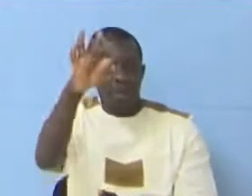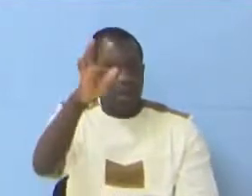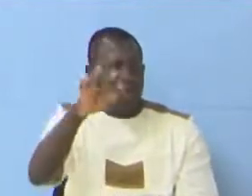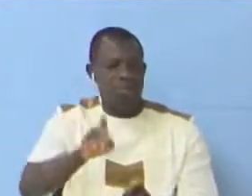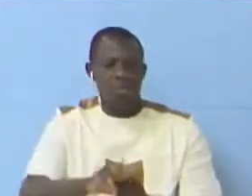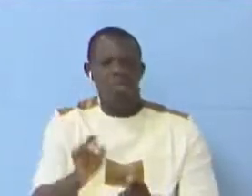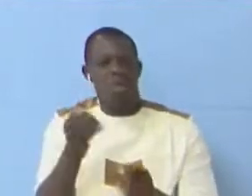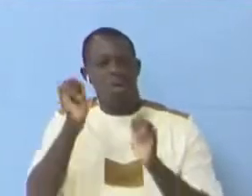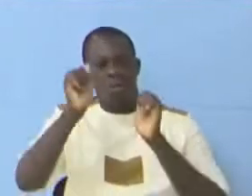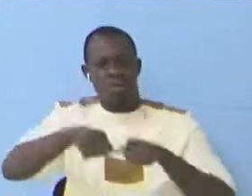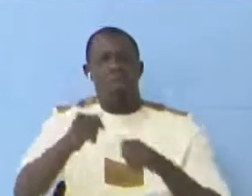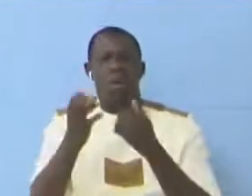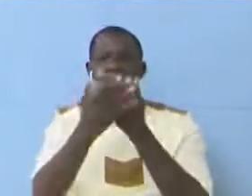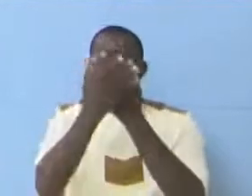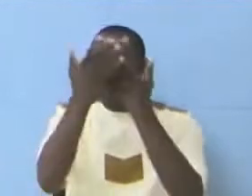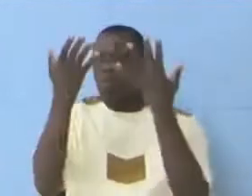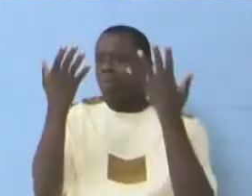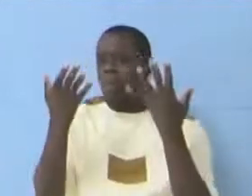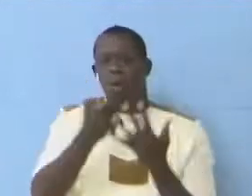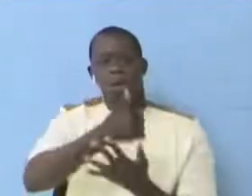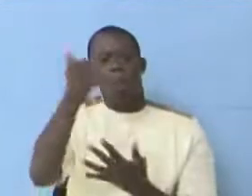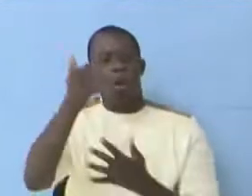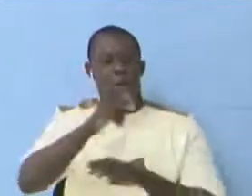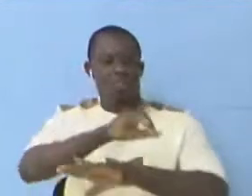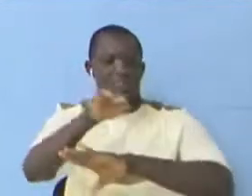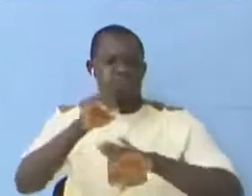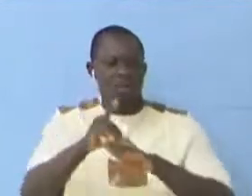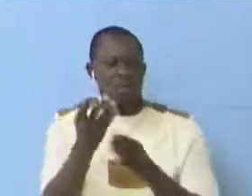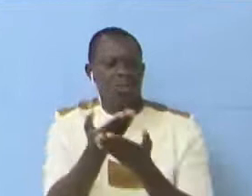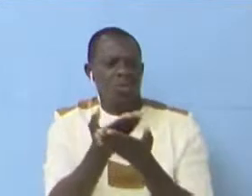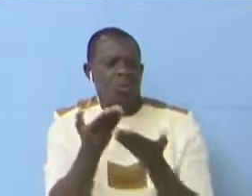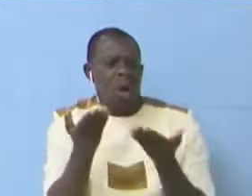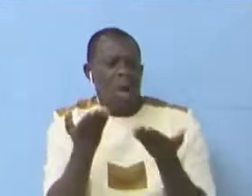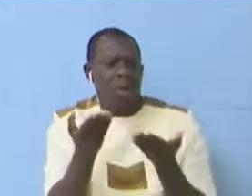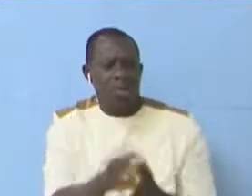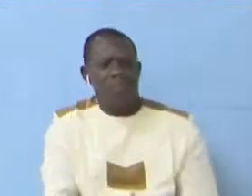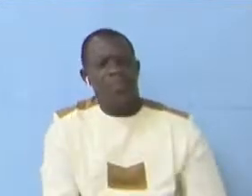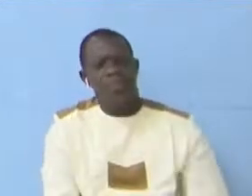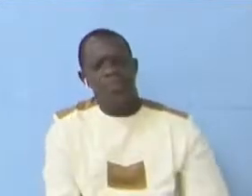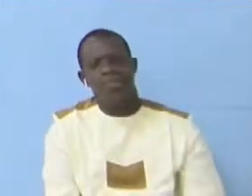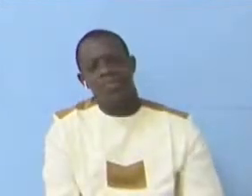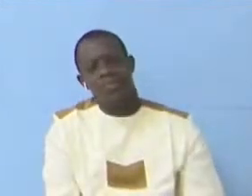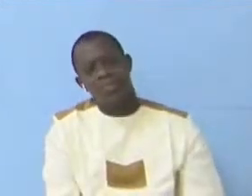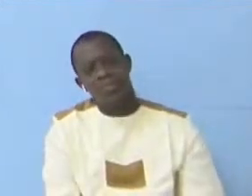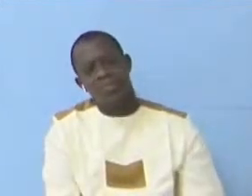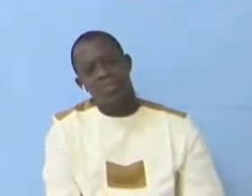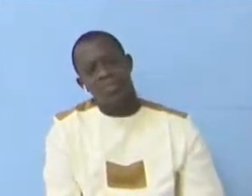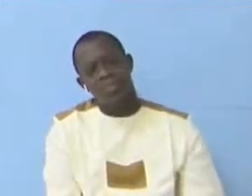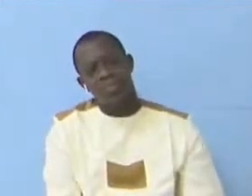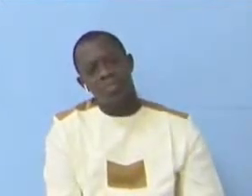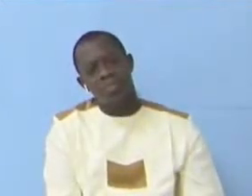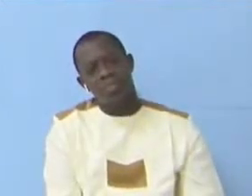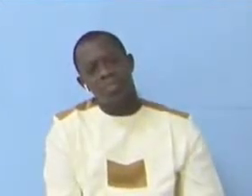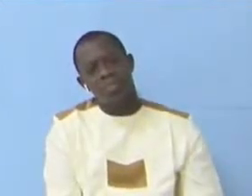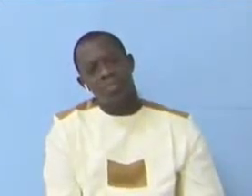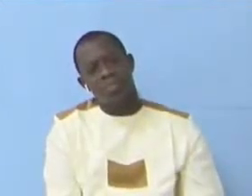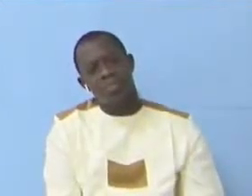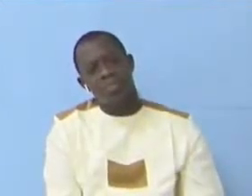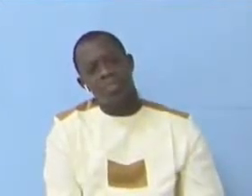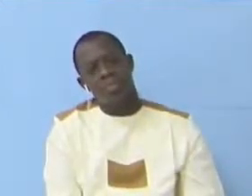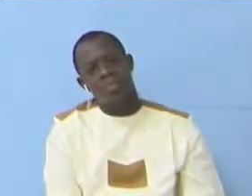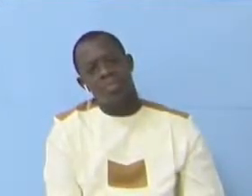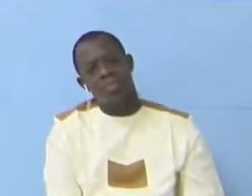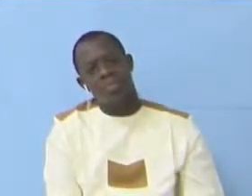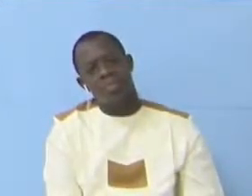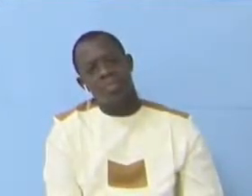other places. Why is that? Amna school ci bari yo xamne jaar nga ci nak ci ay dëkk yu bari fi ci biir réew mi Basse, Farafenni,